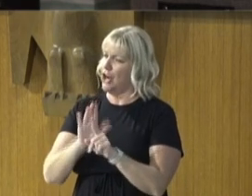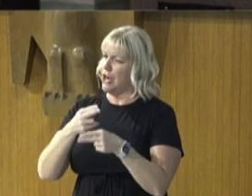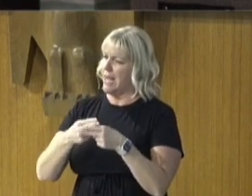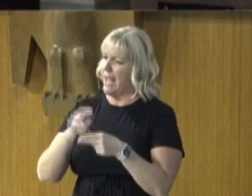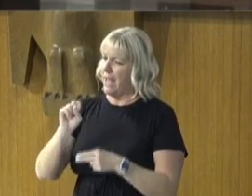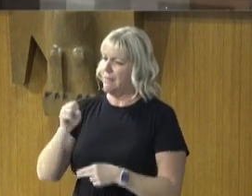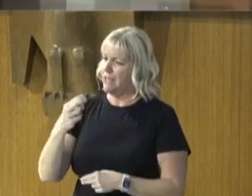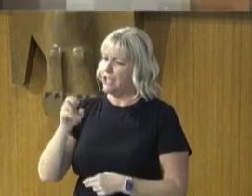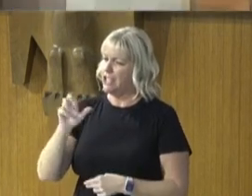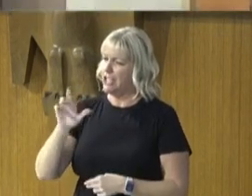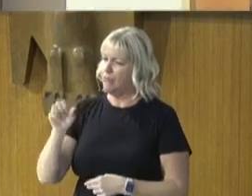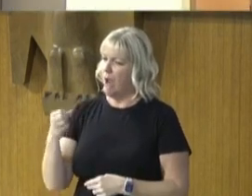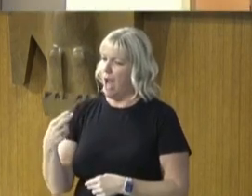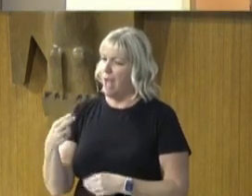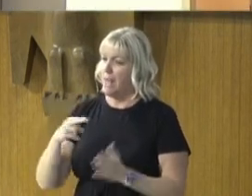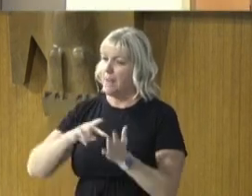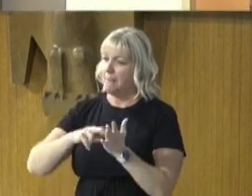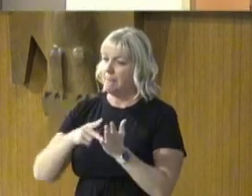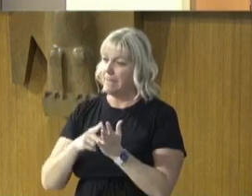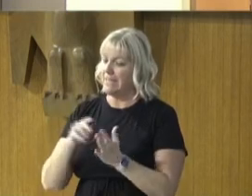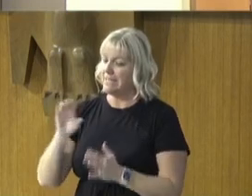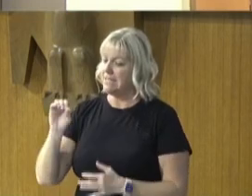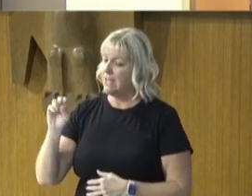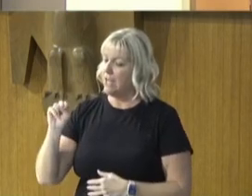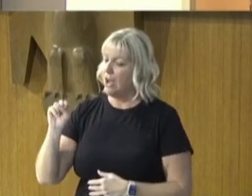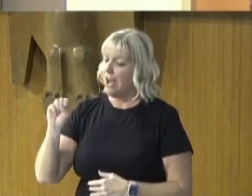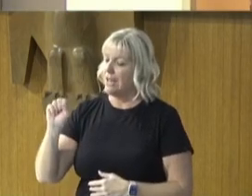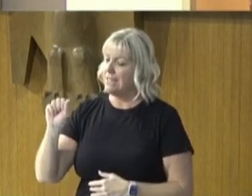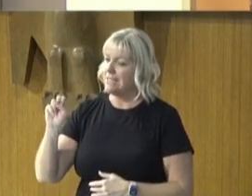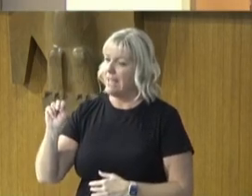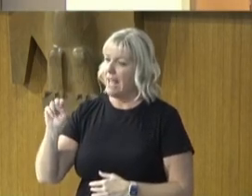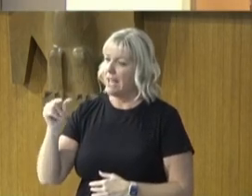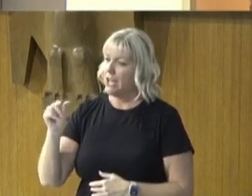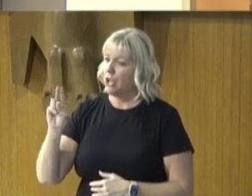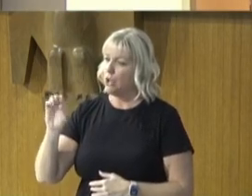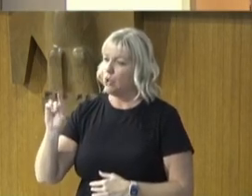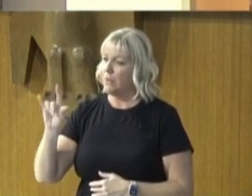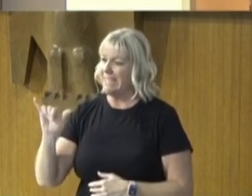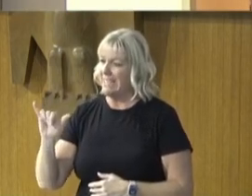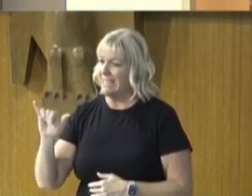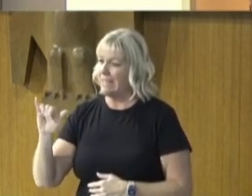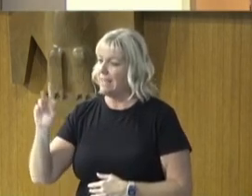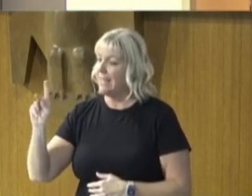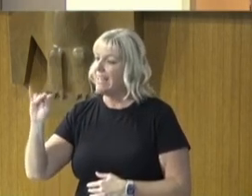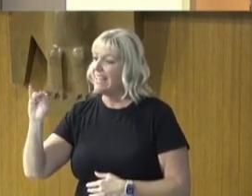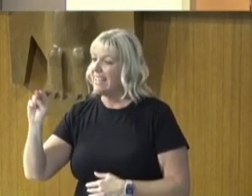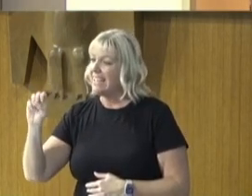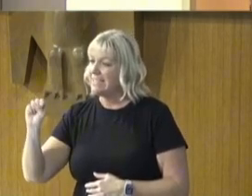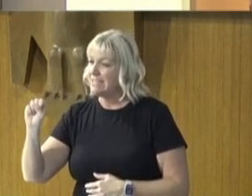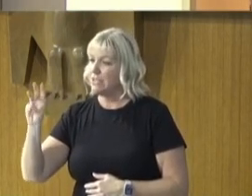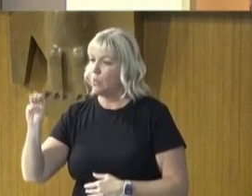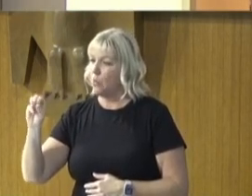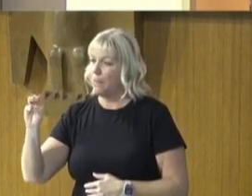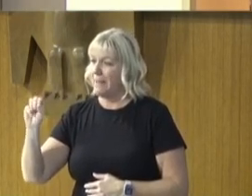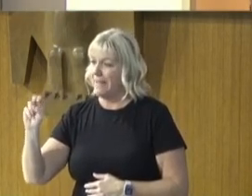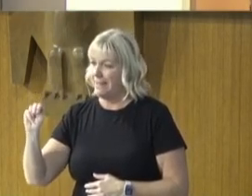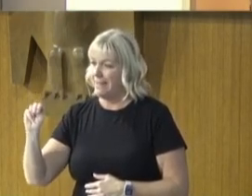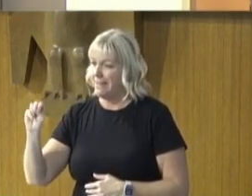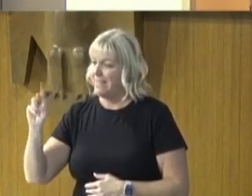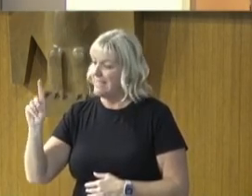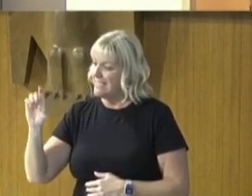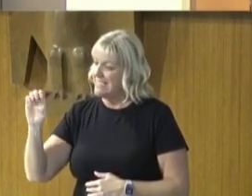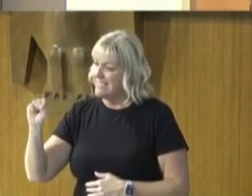She-Ra, means consanguity, kinswoman, descendant.